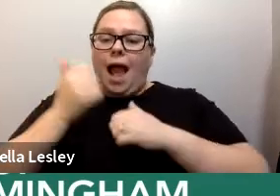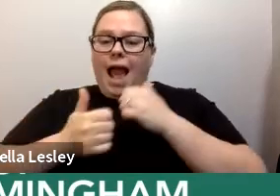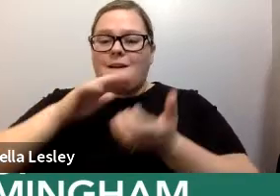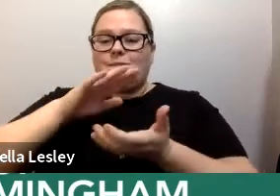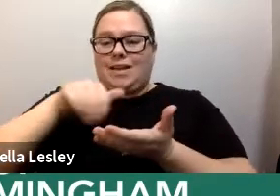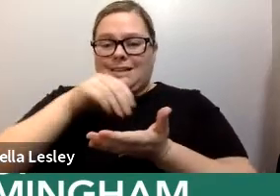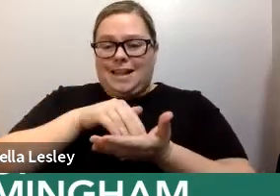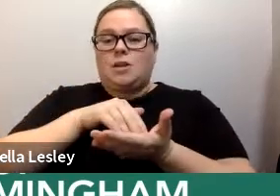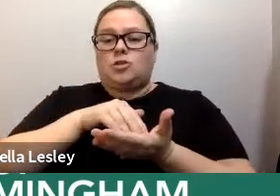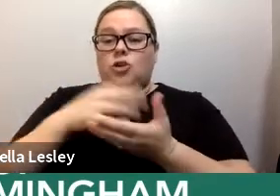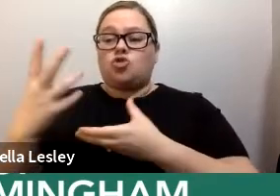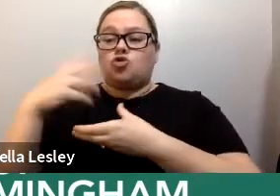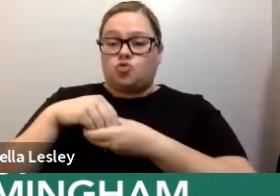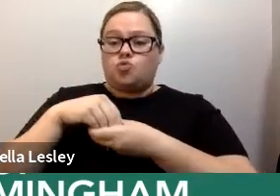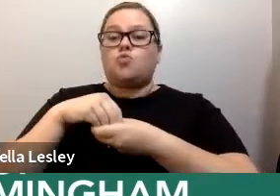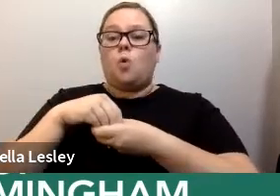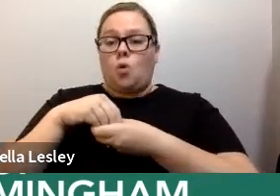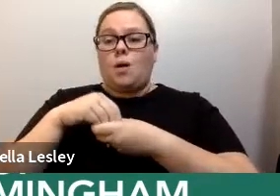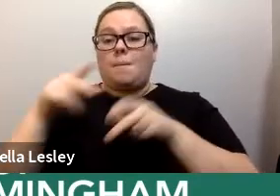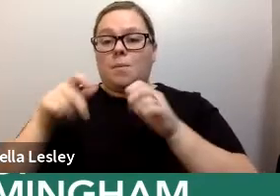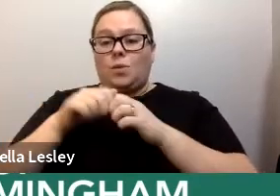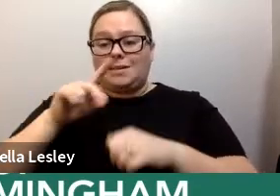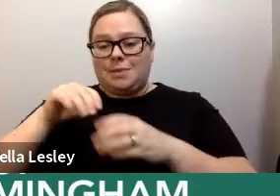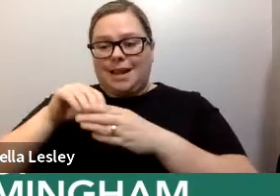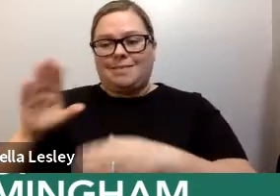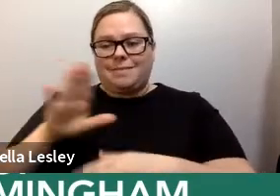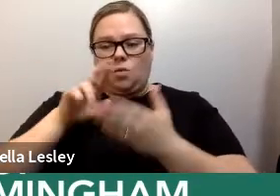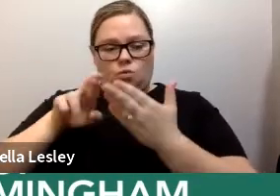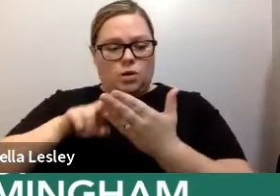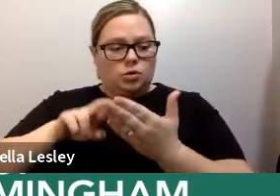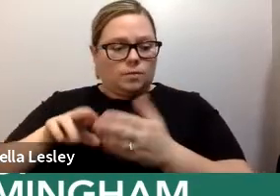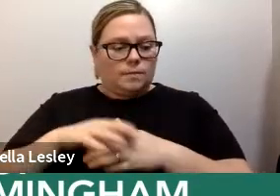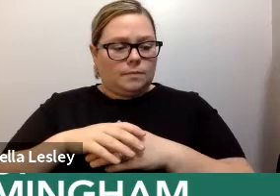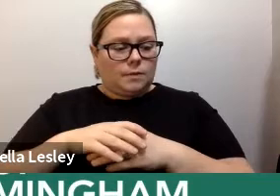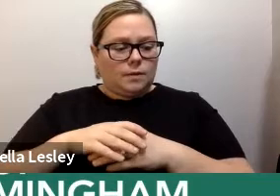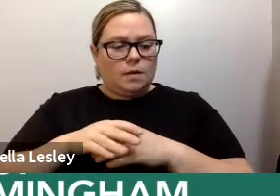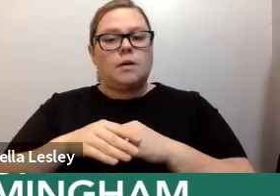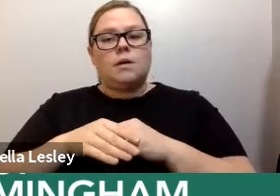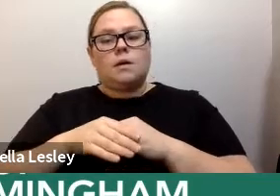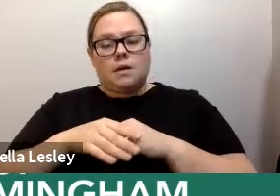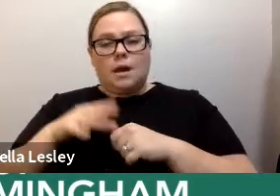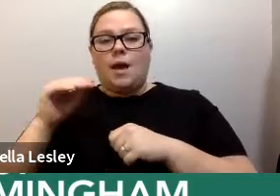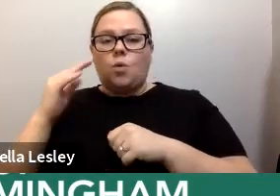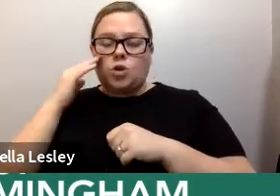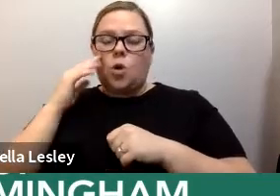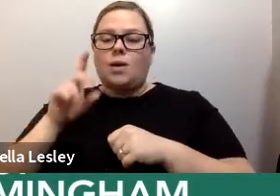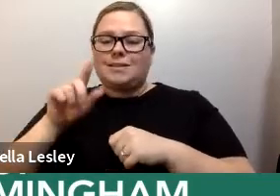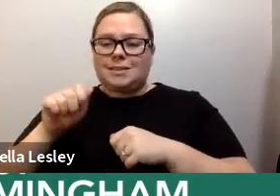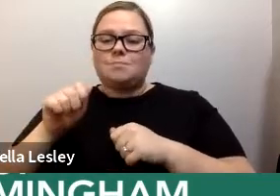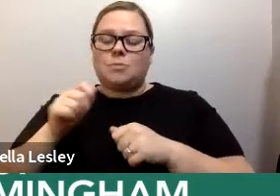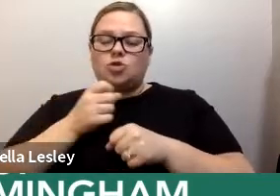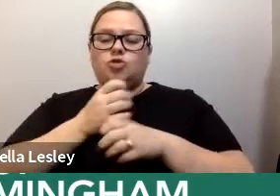includes people with disabilities in their research. And as we know historically, disability is often considered an exclusion criteria in